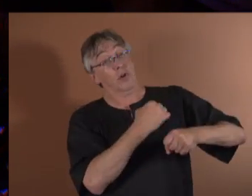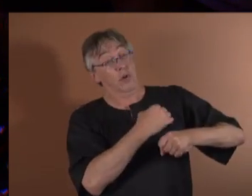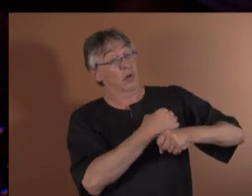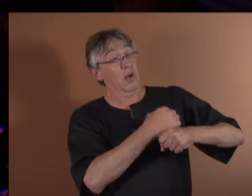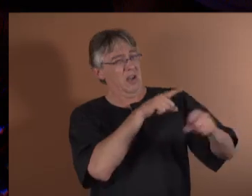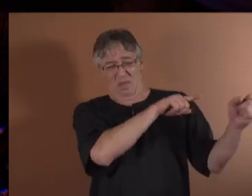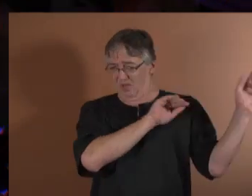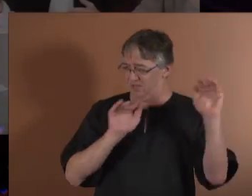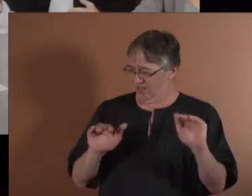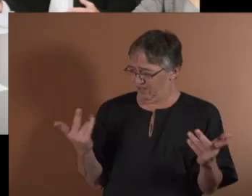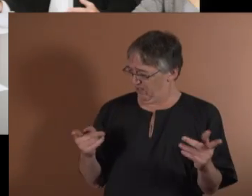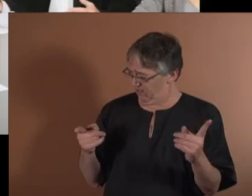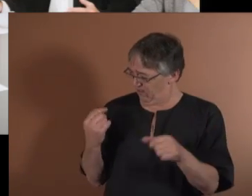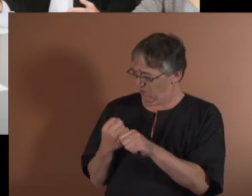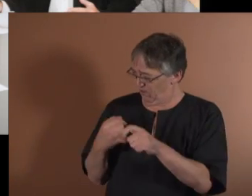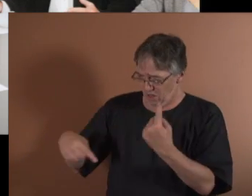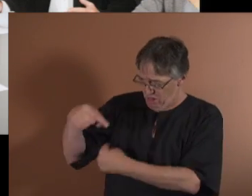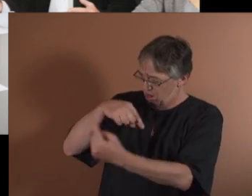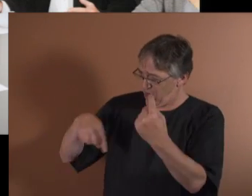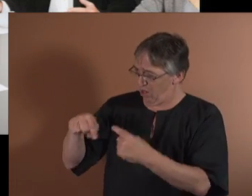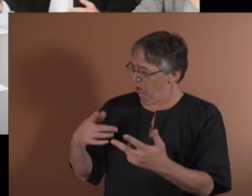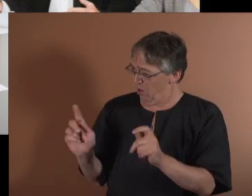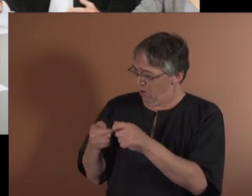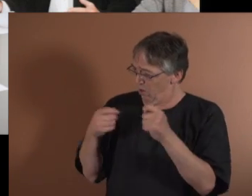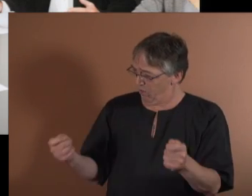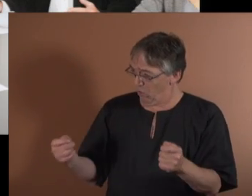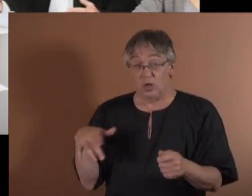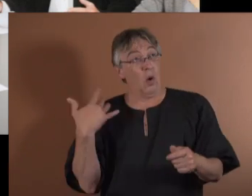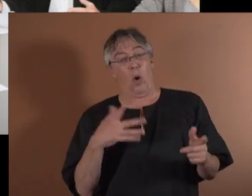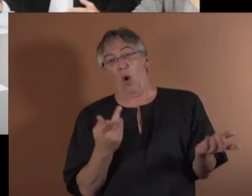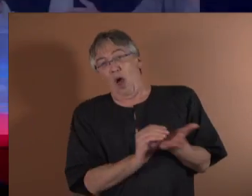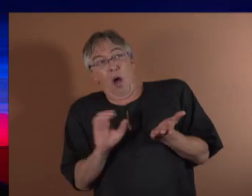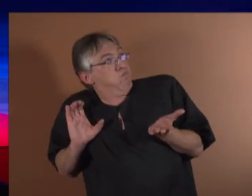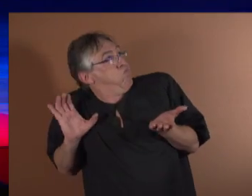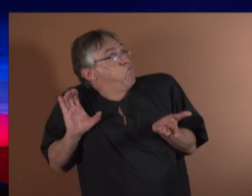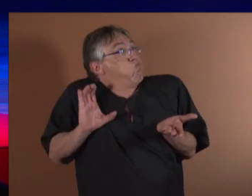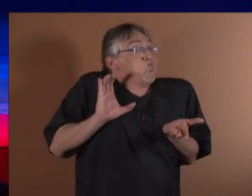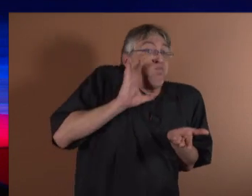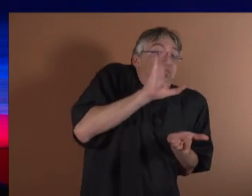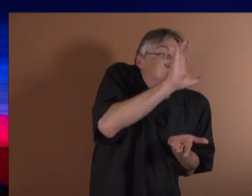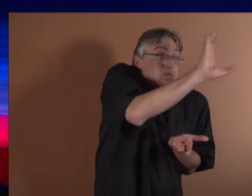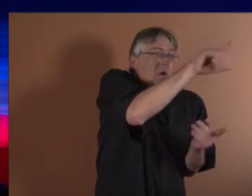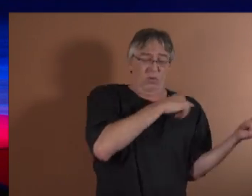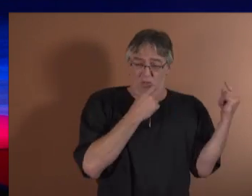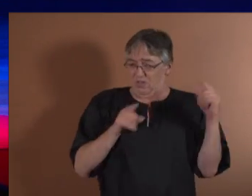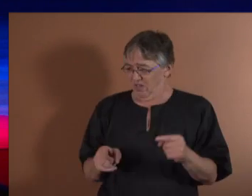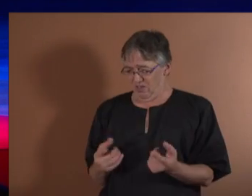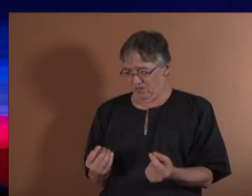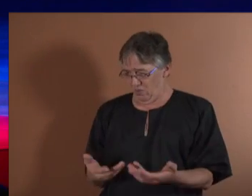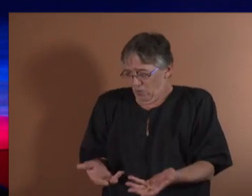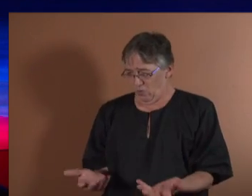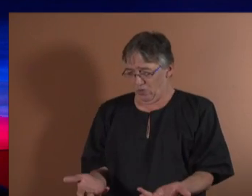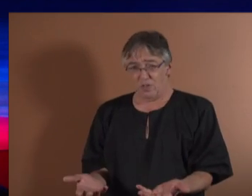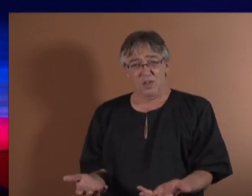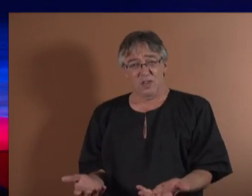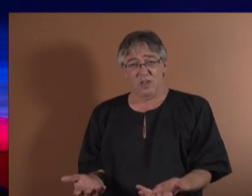to do here? People go, God, no wonder we pay this consultant so much money to straighten us out. So folks, it's not a matter of whether